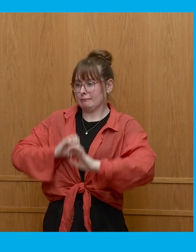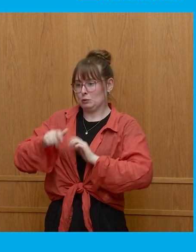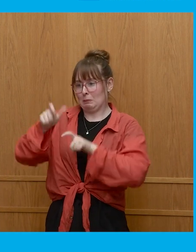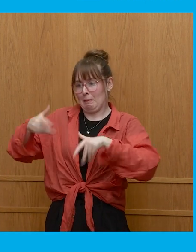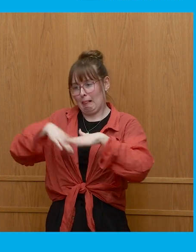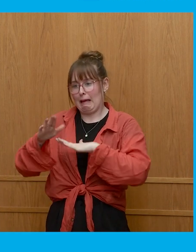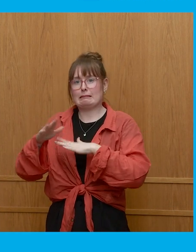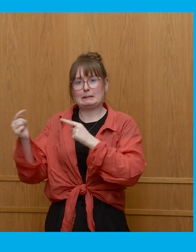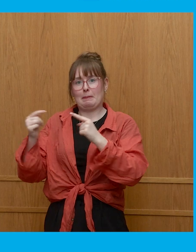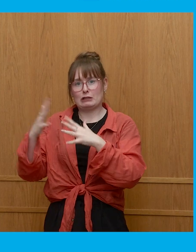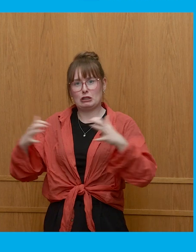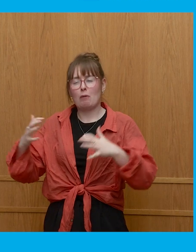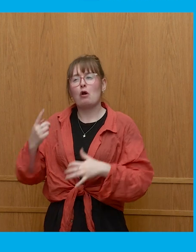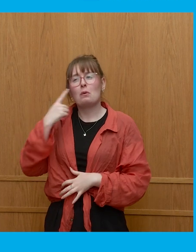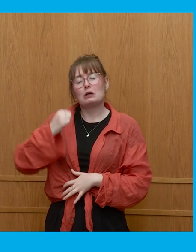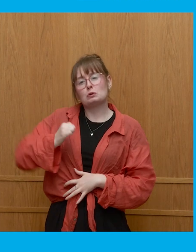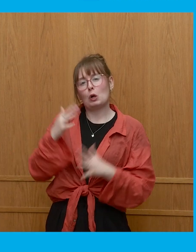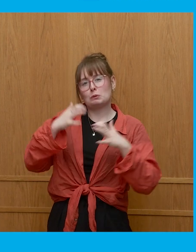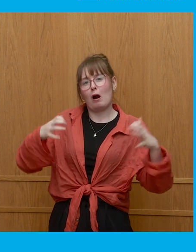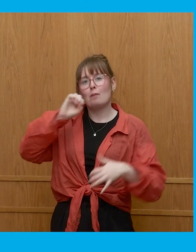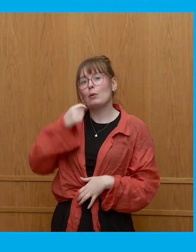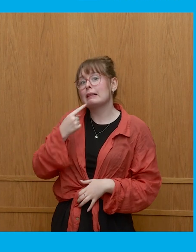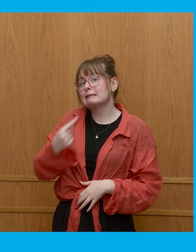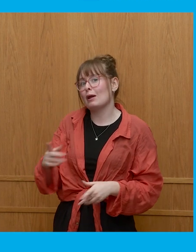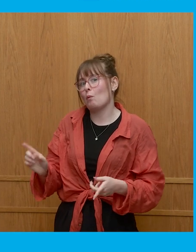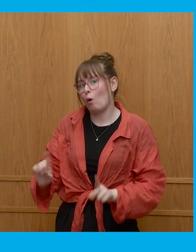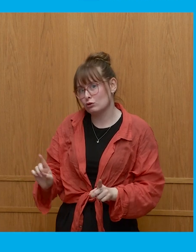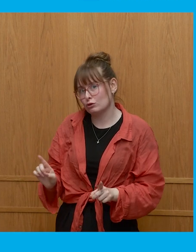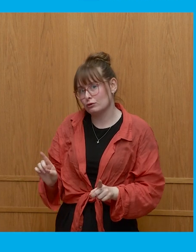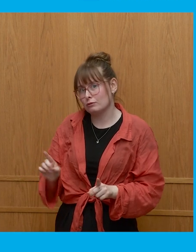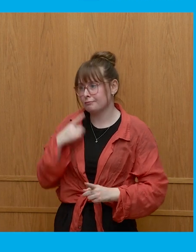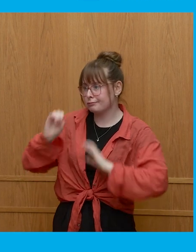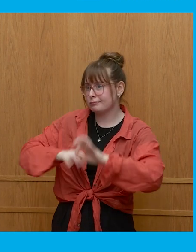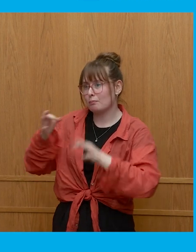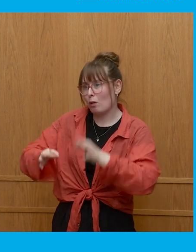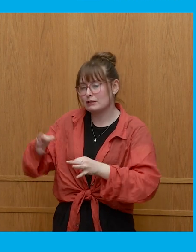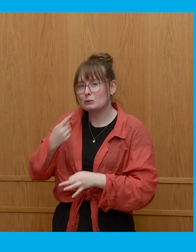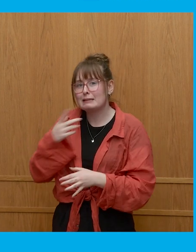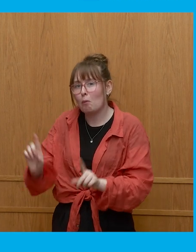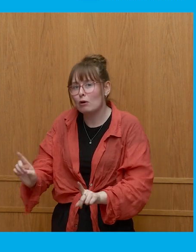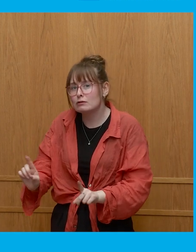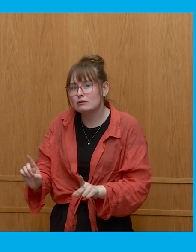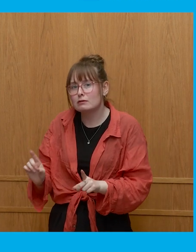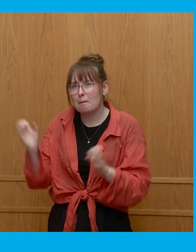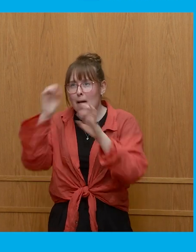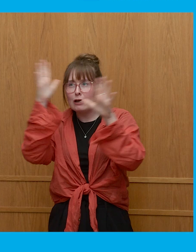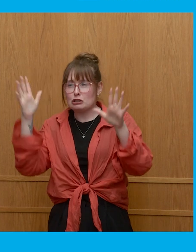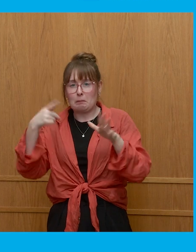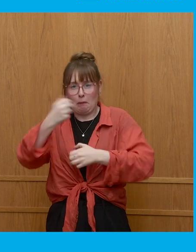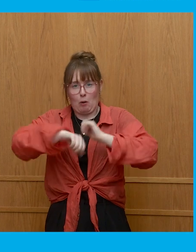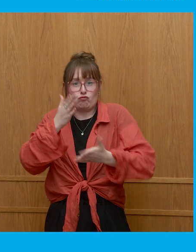chamber, what messages do you think the Parliament would give the politicians about what it's, what it means?